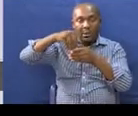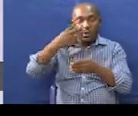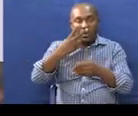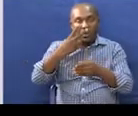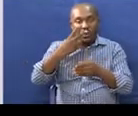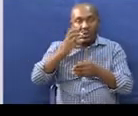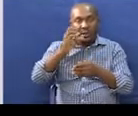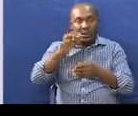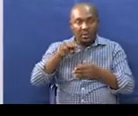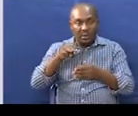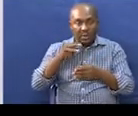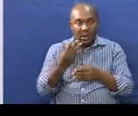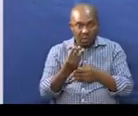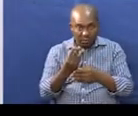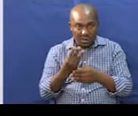C,